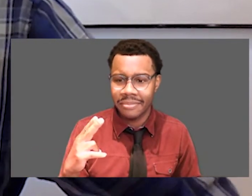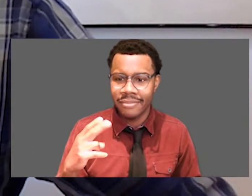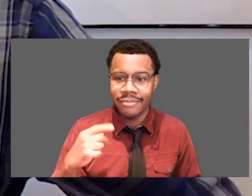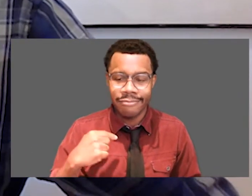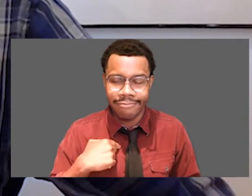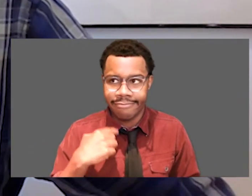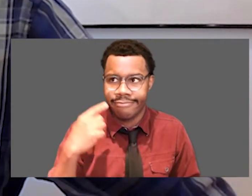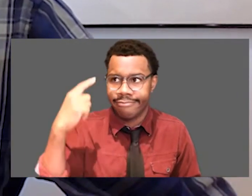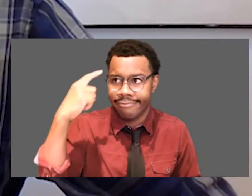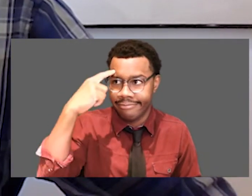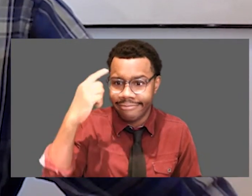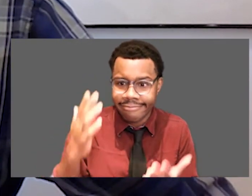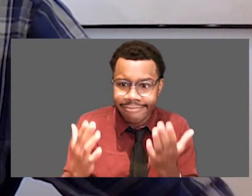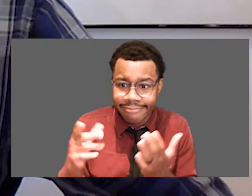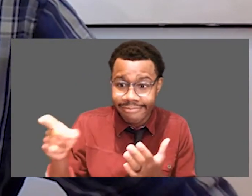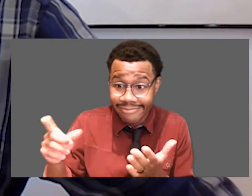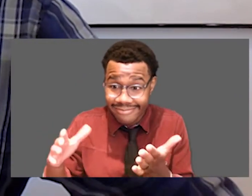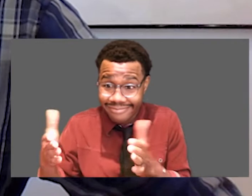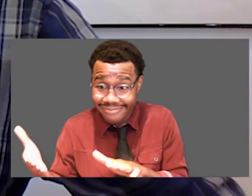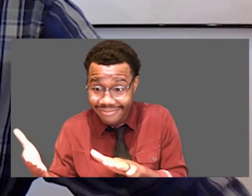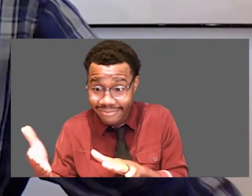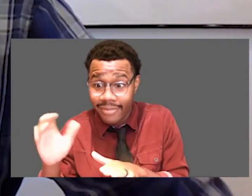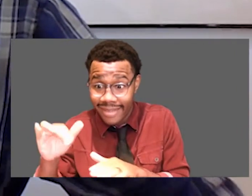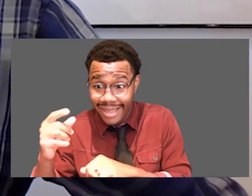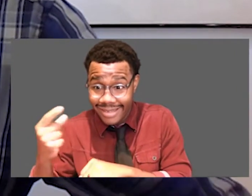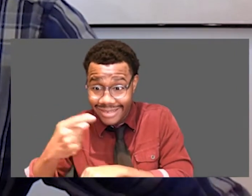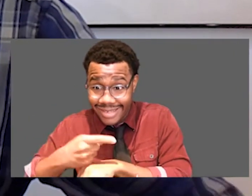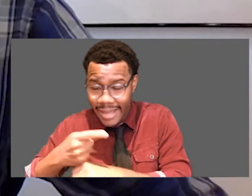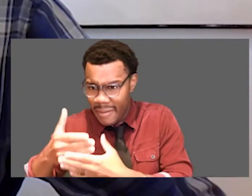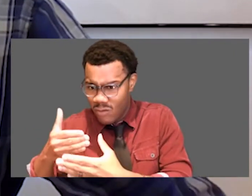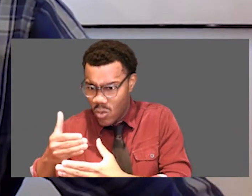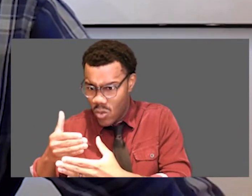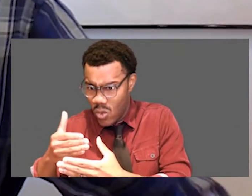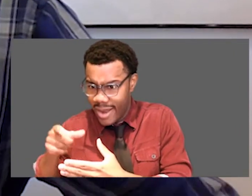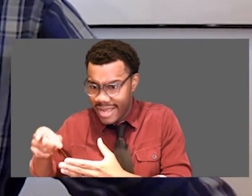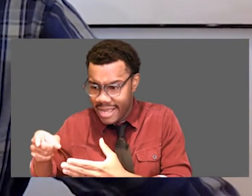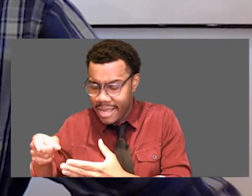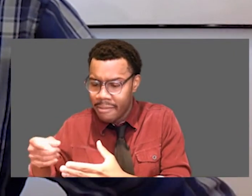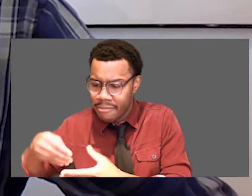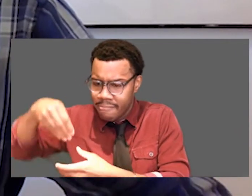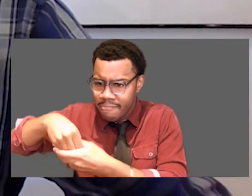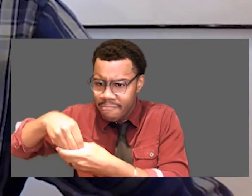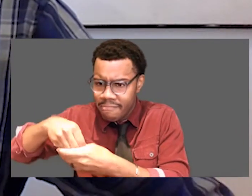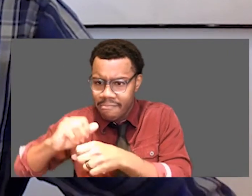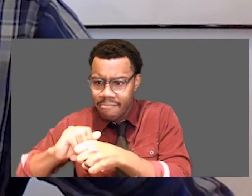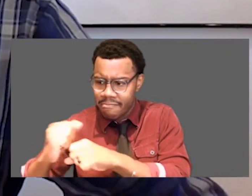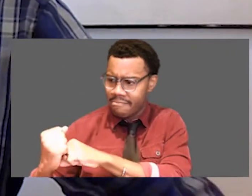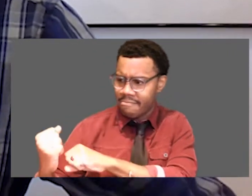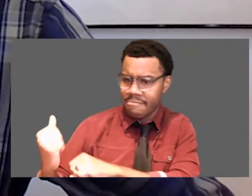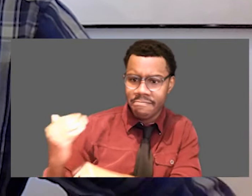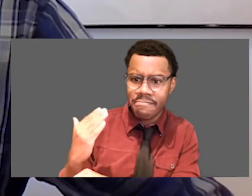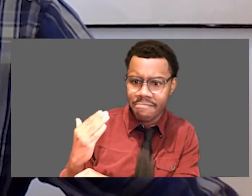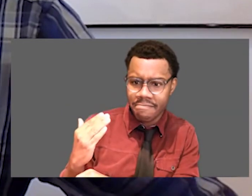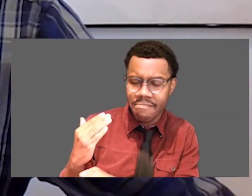he died. Someone later would tell me that there was an unfinished letter to me was